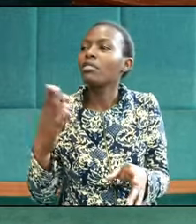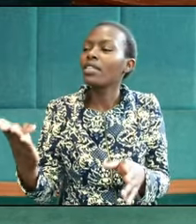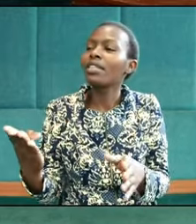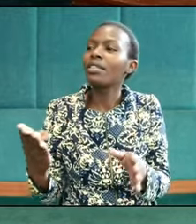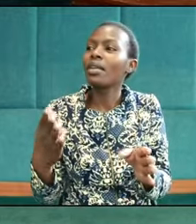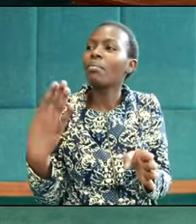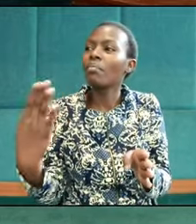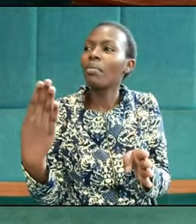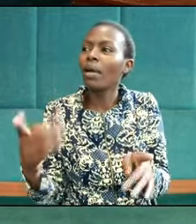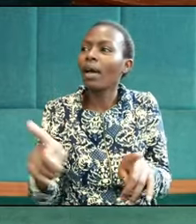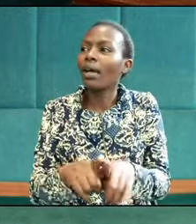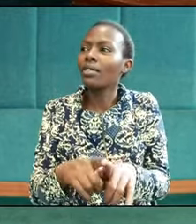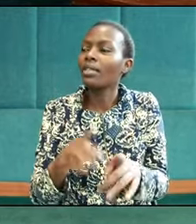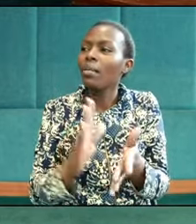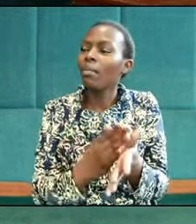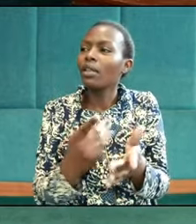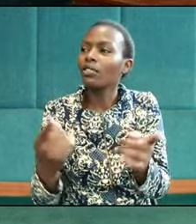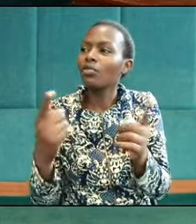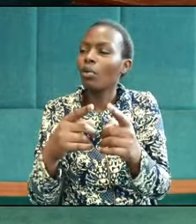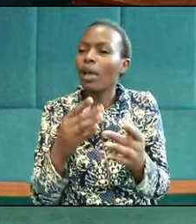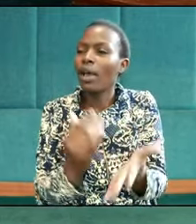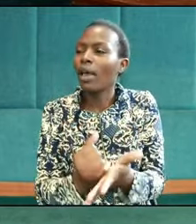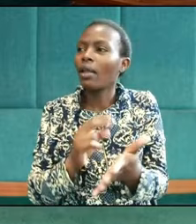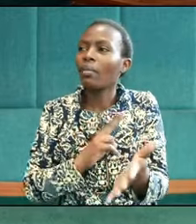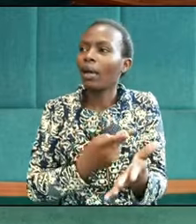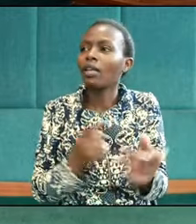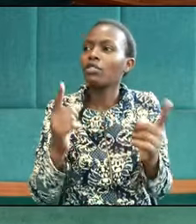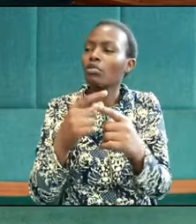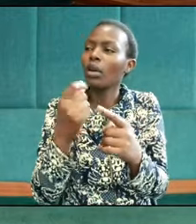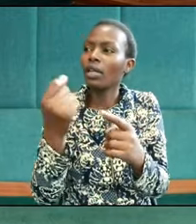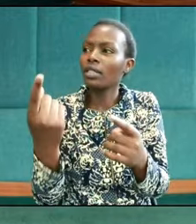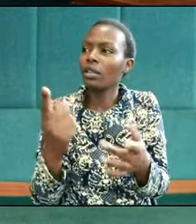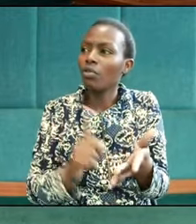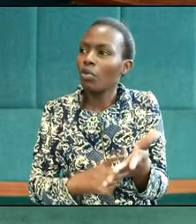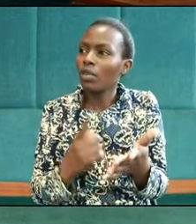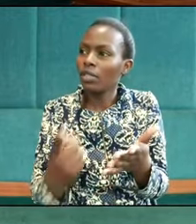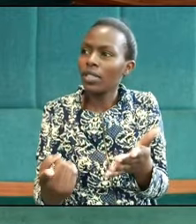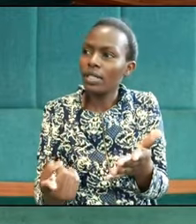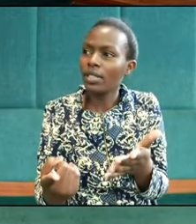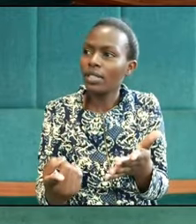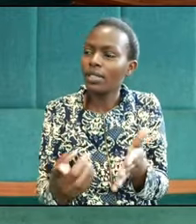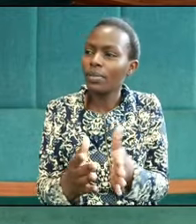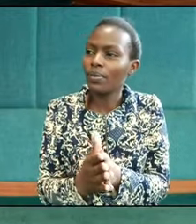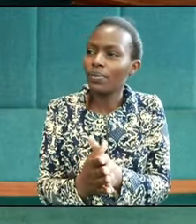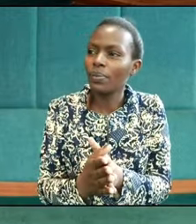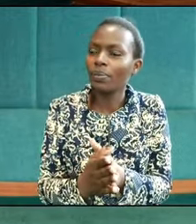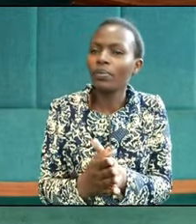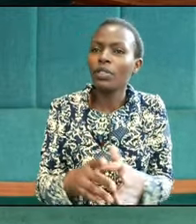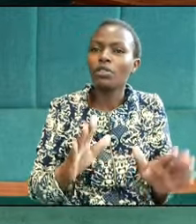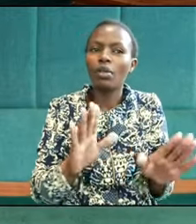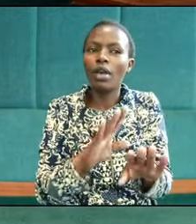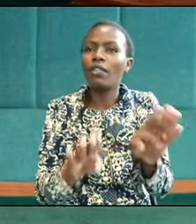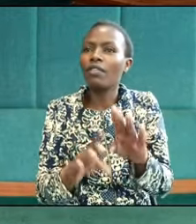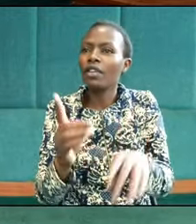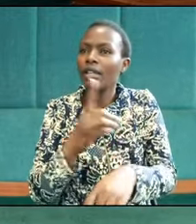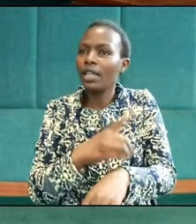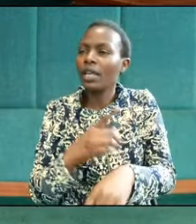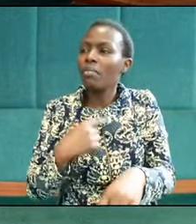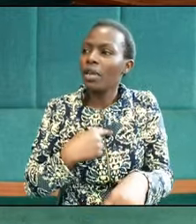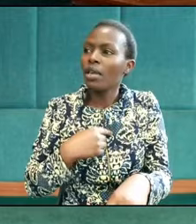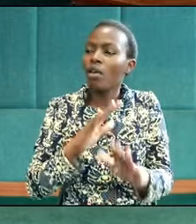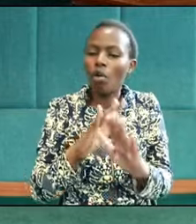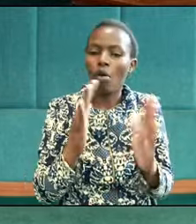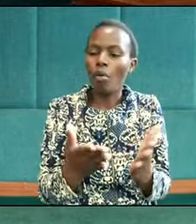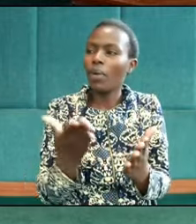I use photographs of people who are special to me as a bookmark. So every day I open my Bible, I see these two